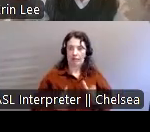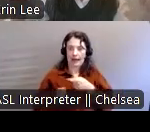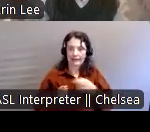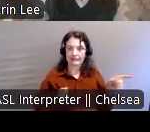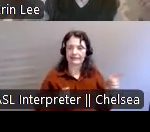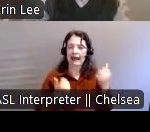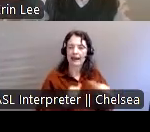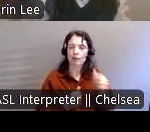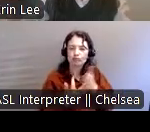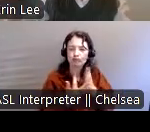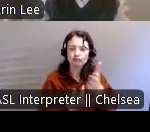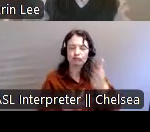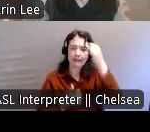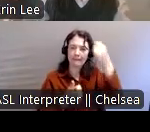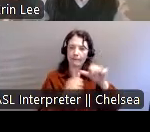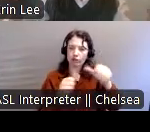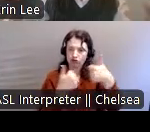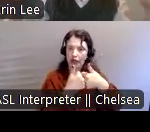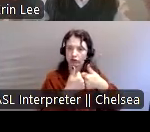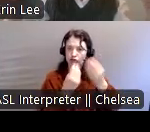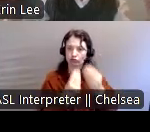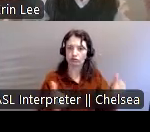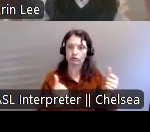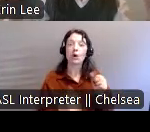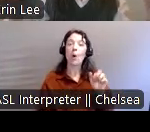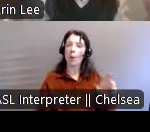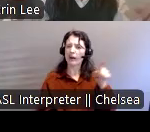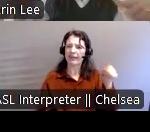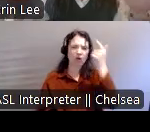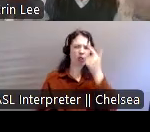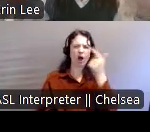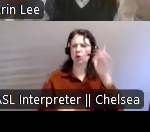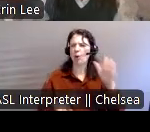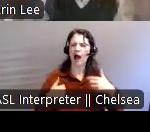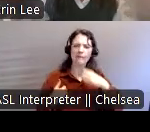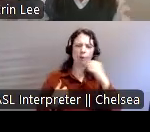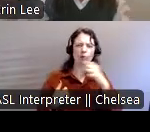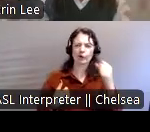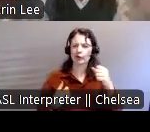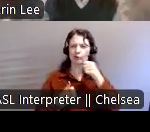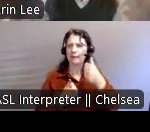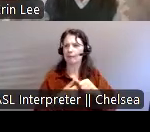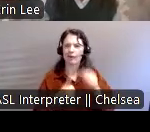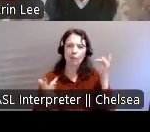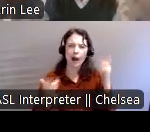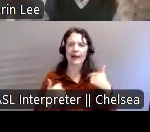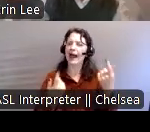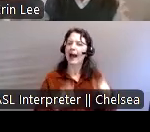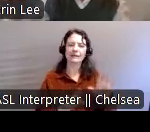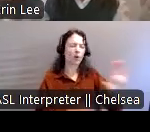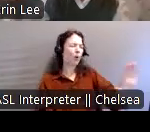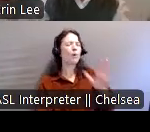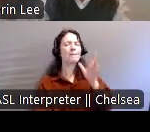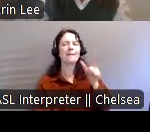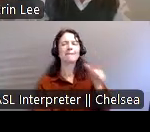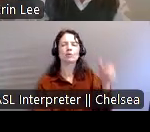challenges. Rationalizing that it's all because they're getting old. Right. You know what? That's just happening because mom's getting older. It's